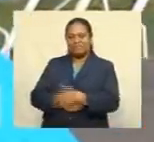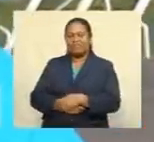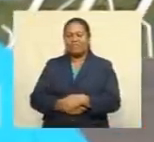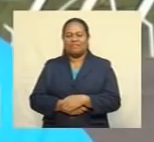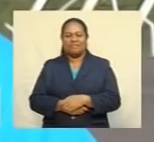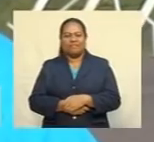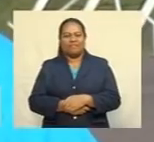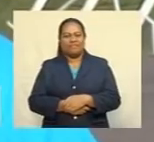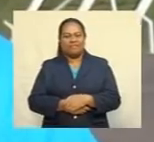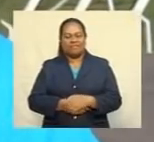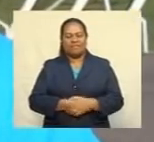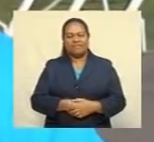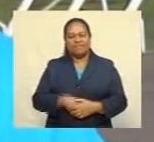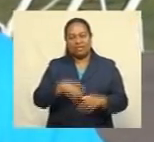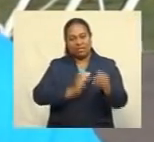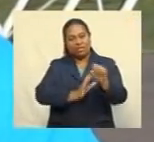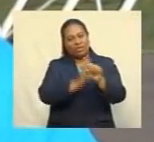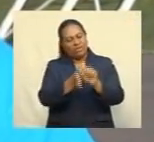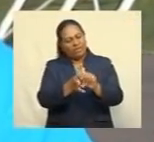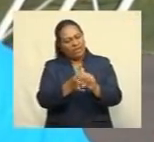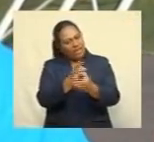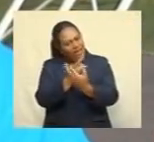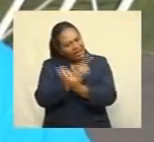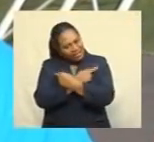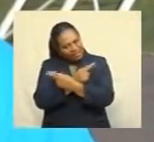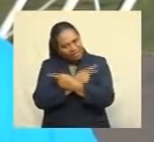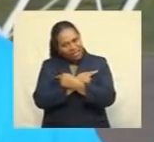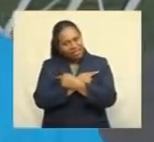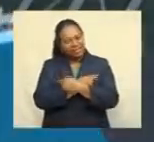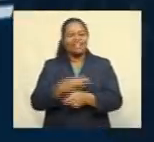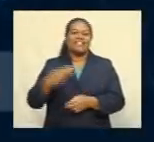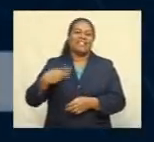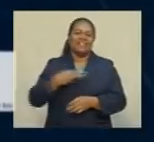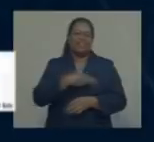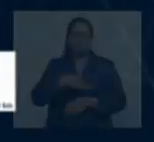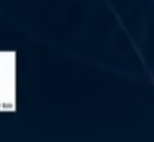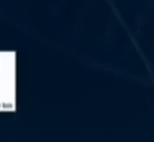Because of COVID, we should respect the decision of the Health Ministry.